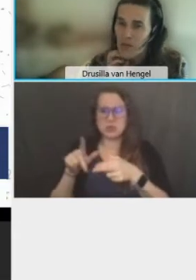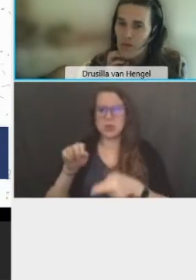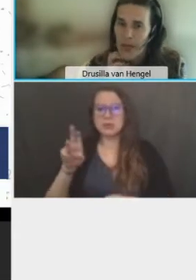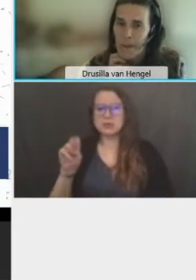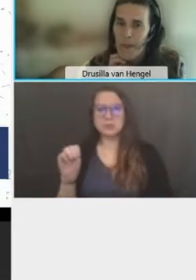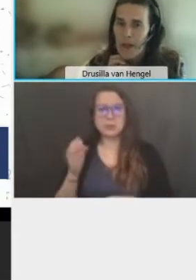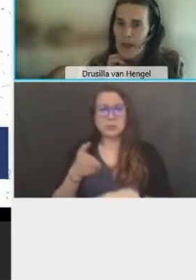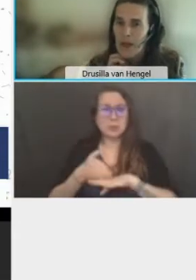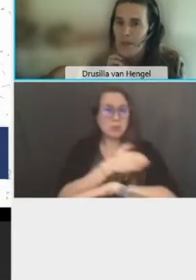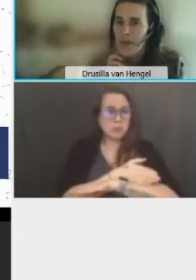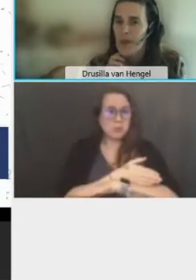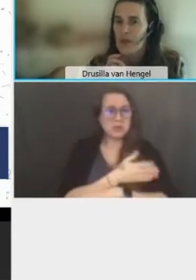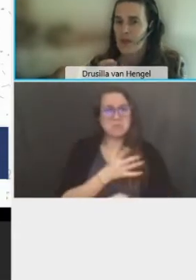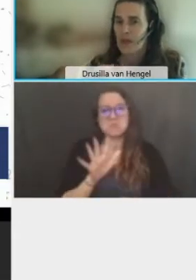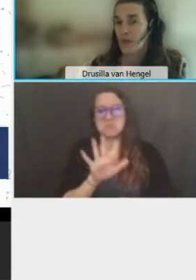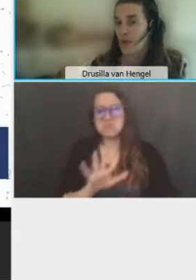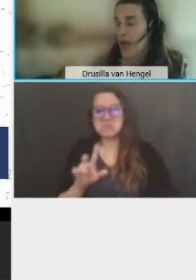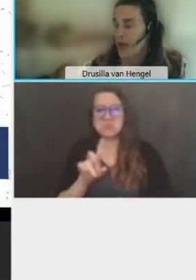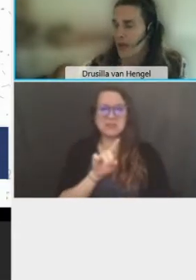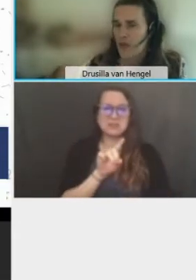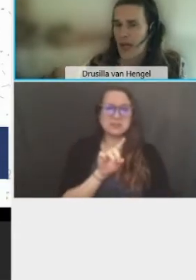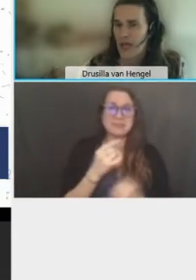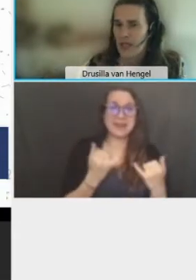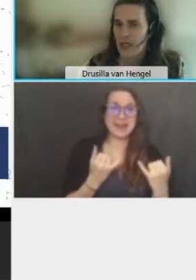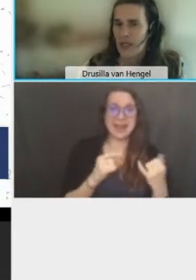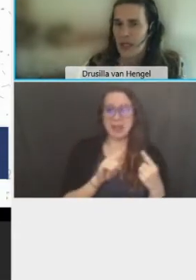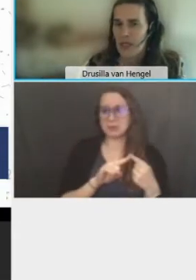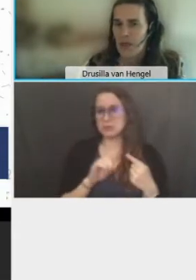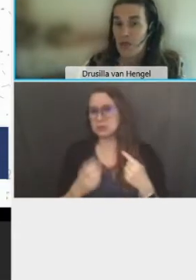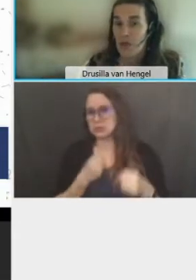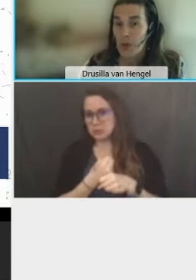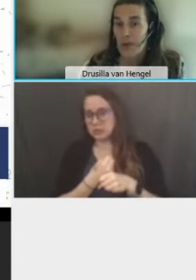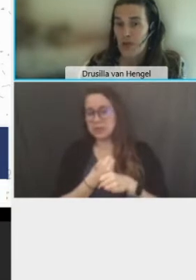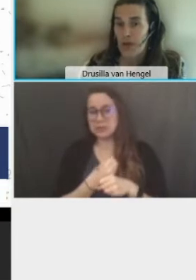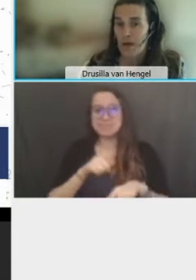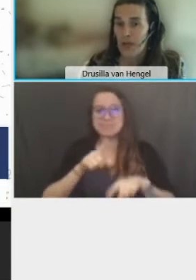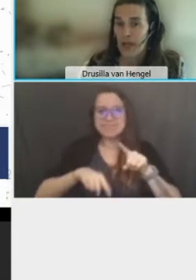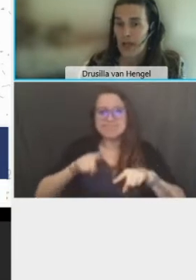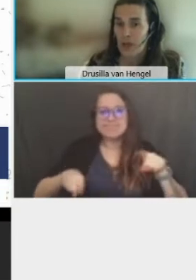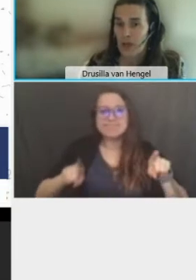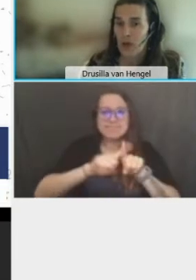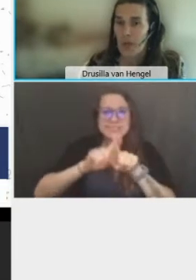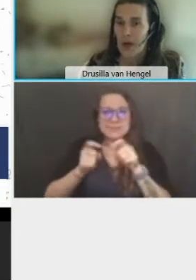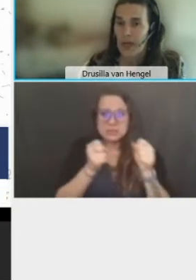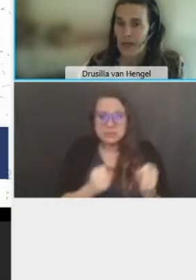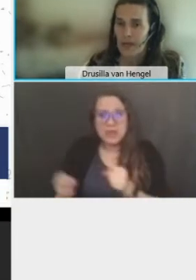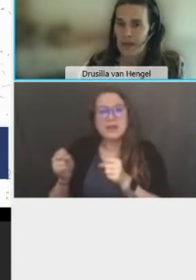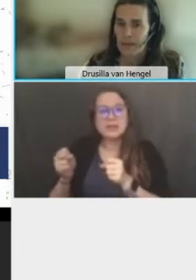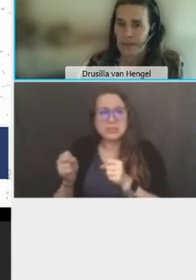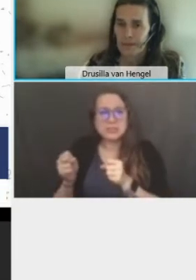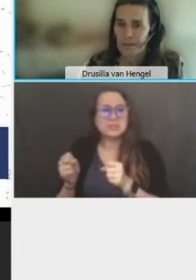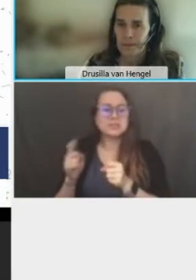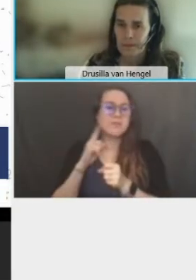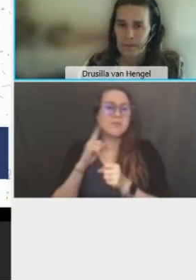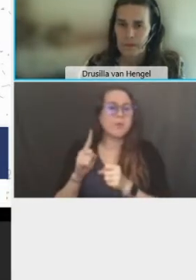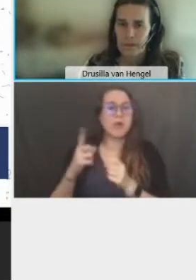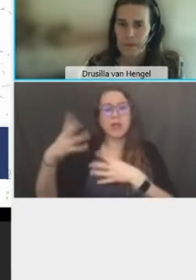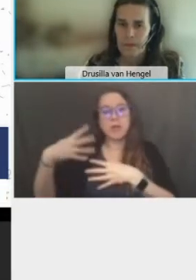year time frame, accomplished by using a variety of strategies to repurpose travel and loading or parking lanes.